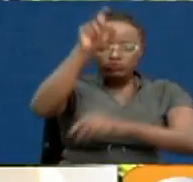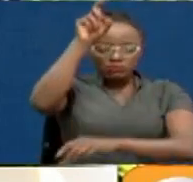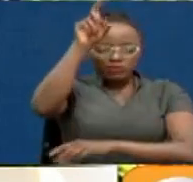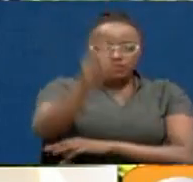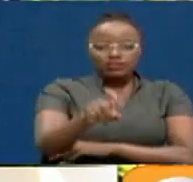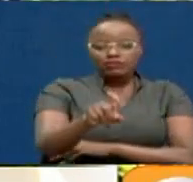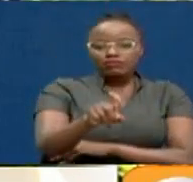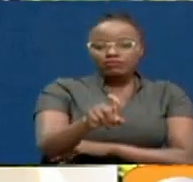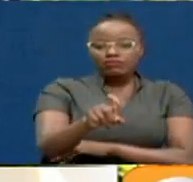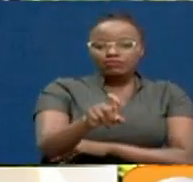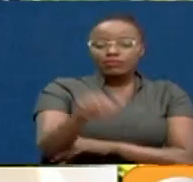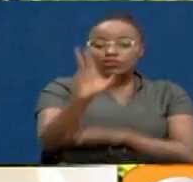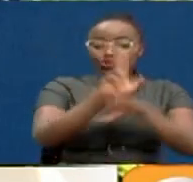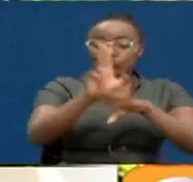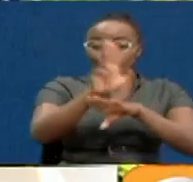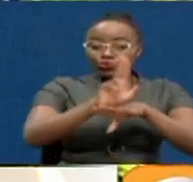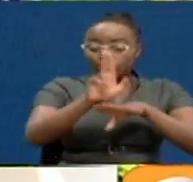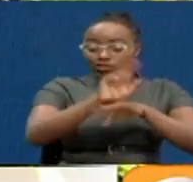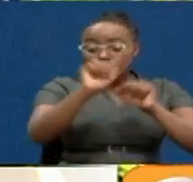really, you can really use